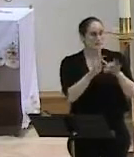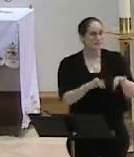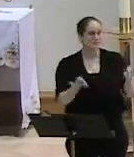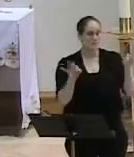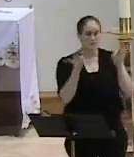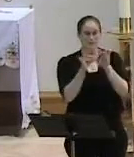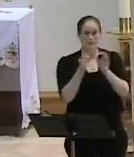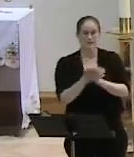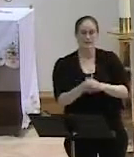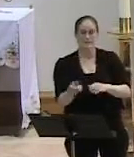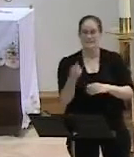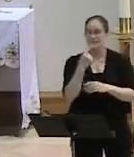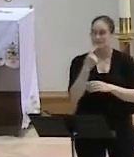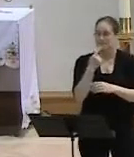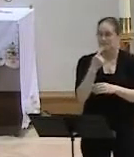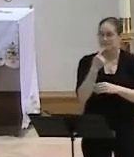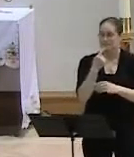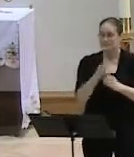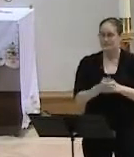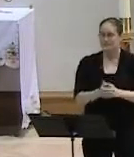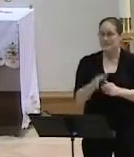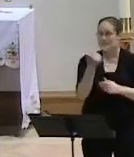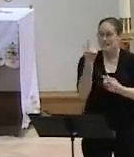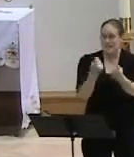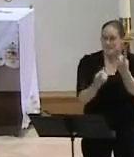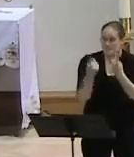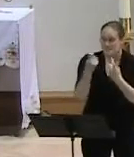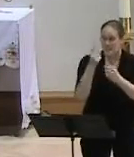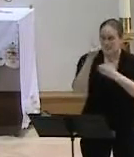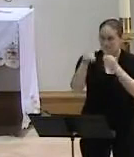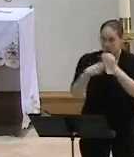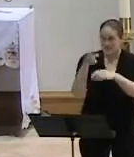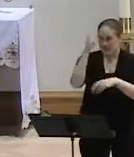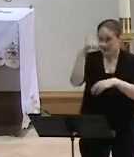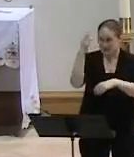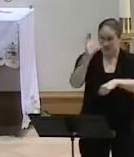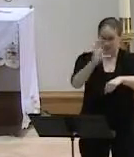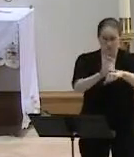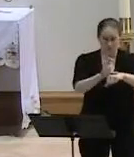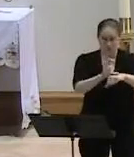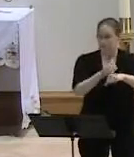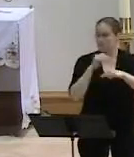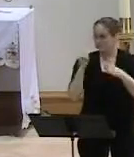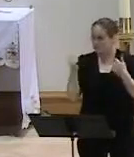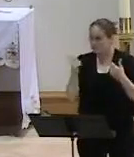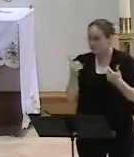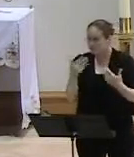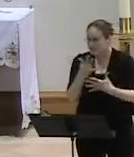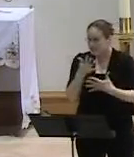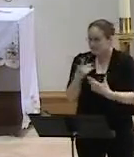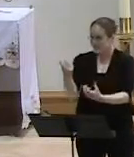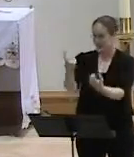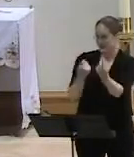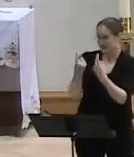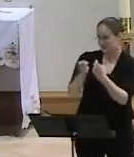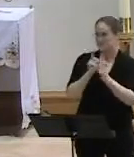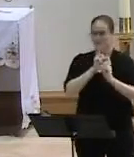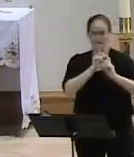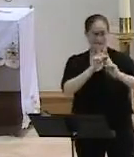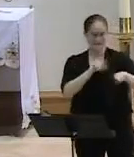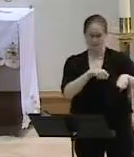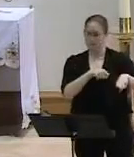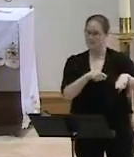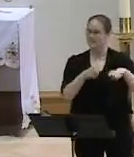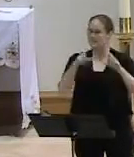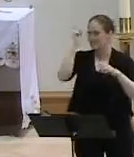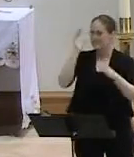And as I always say, any question about the Catholic Church, no matter what it is, we're not afraid to answer it because we have the truth of